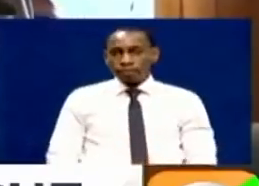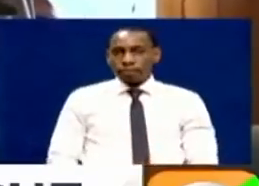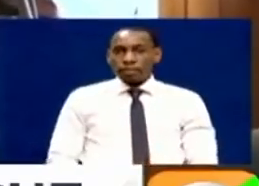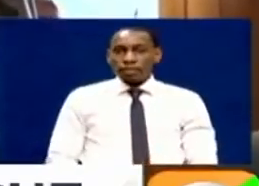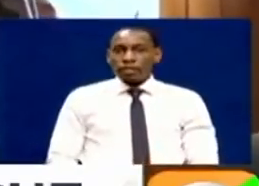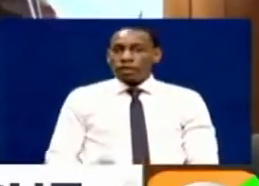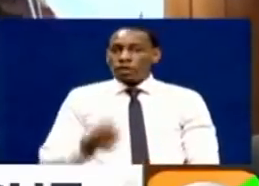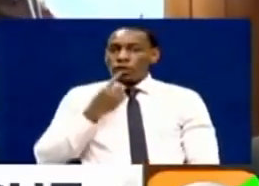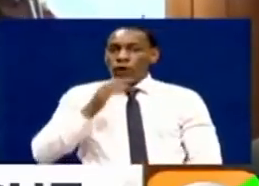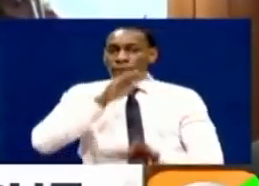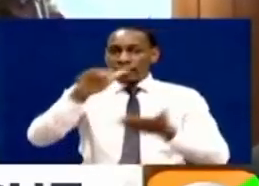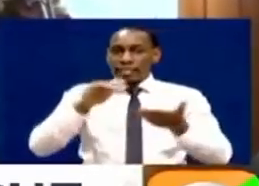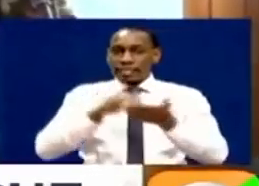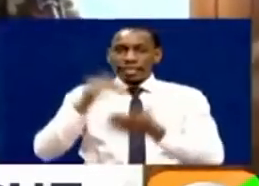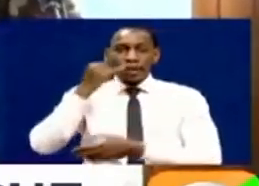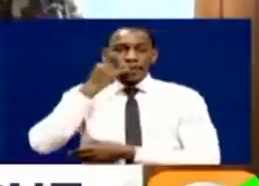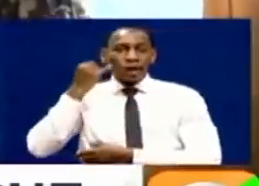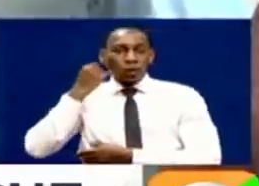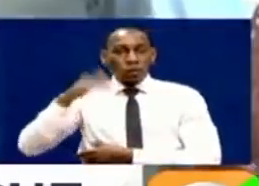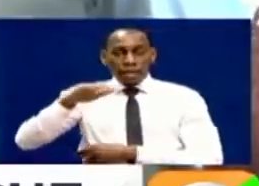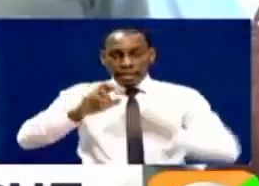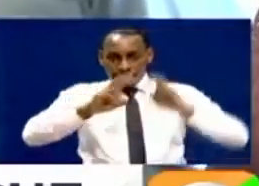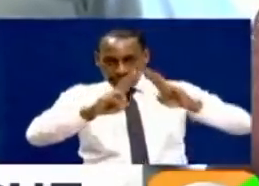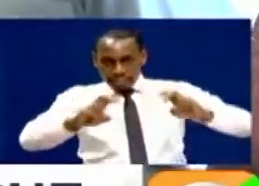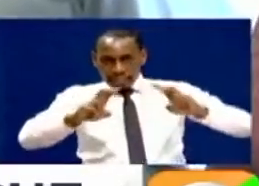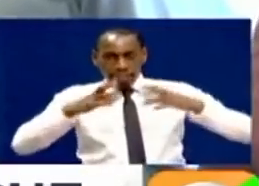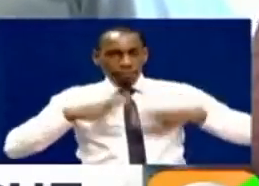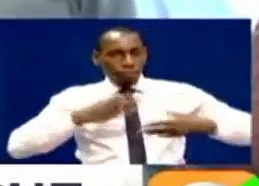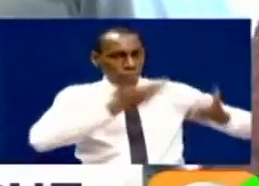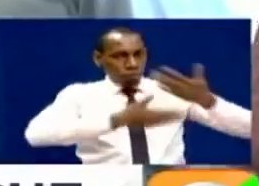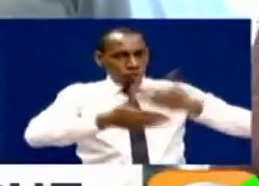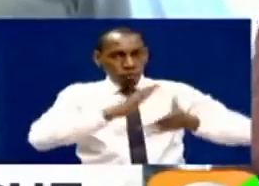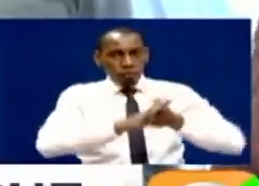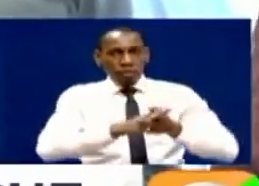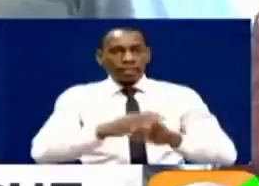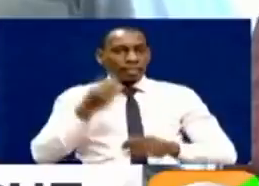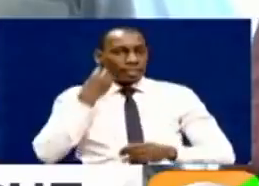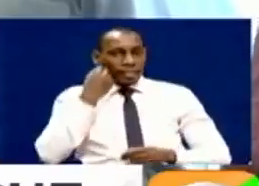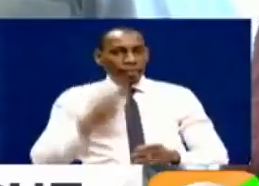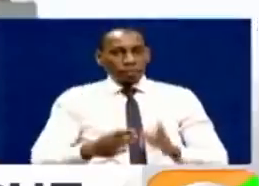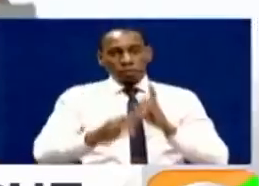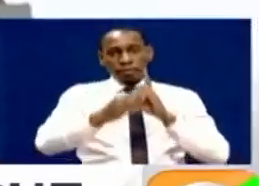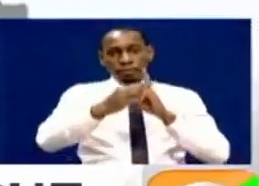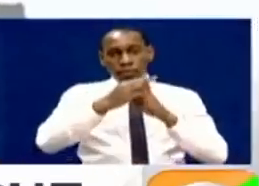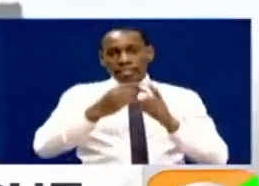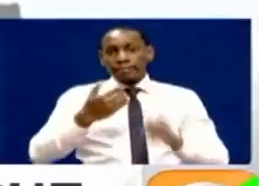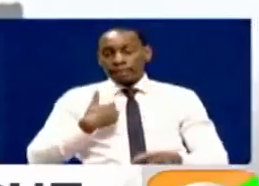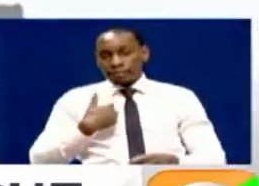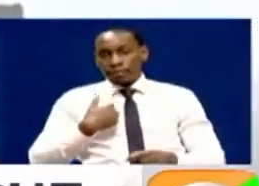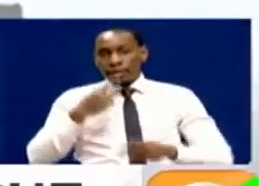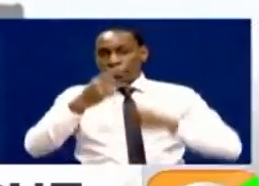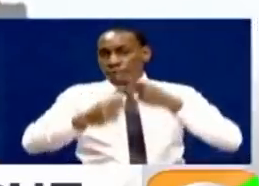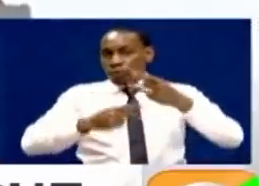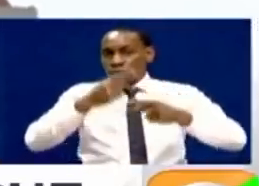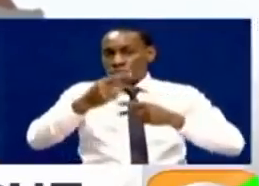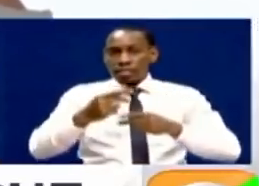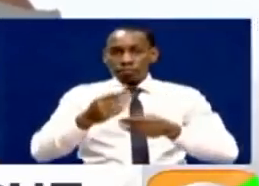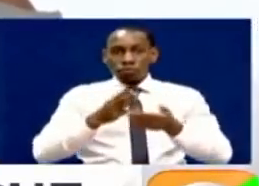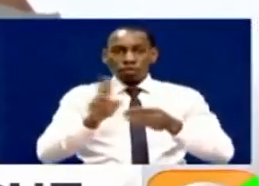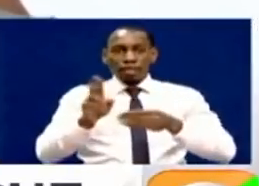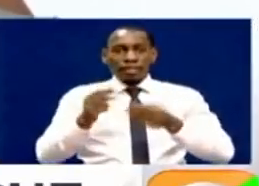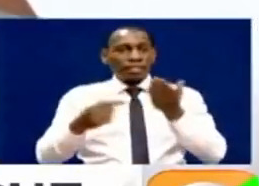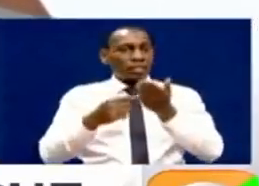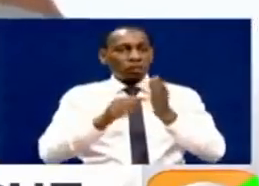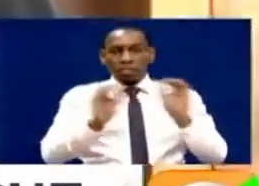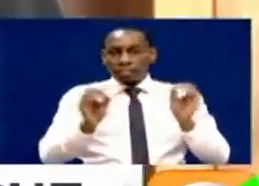At their command center in Nakuru, they are tracing contacts of positive patients in the region. Their process is manual. We